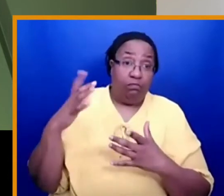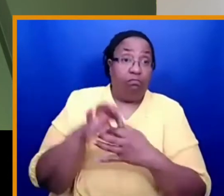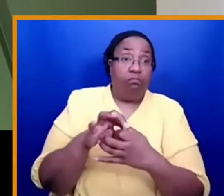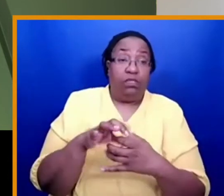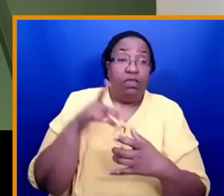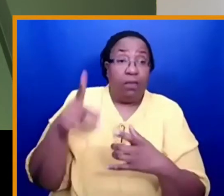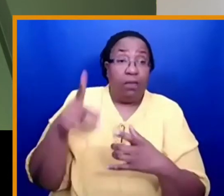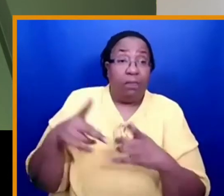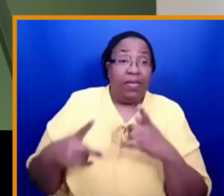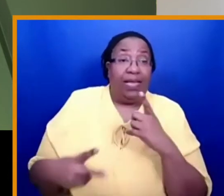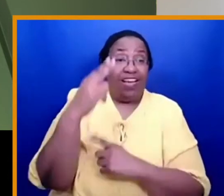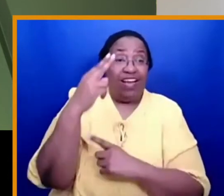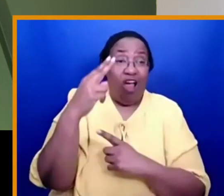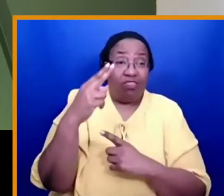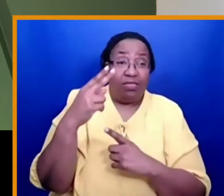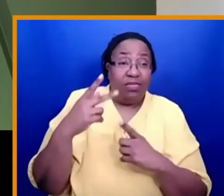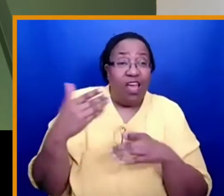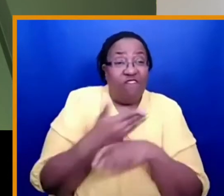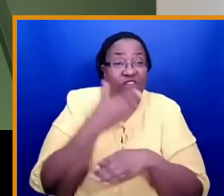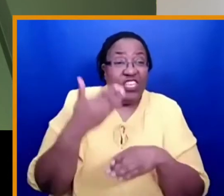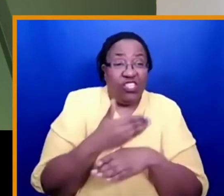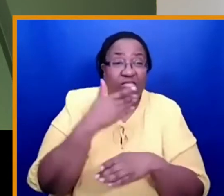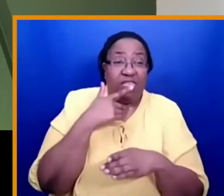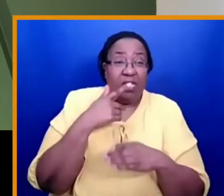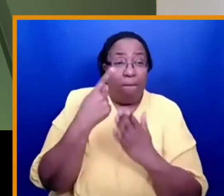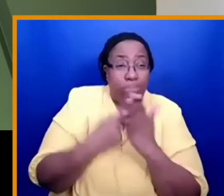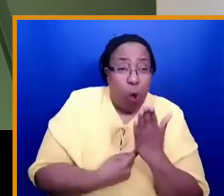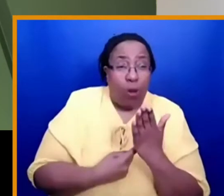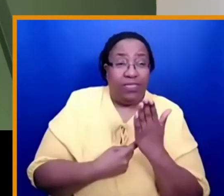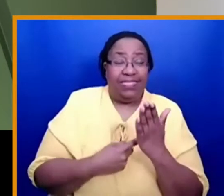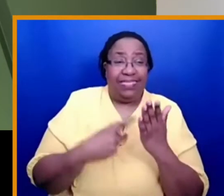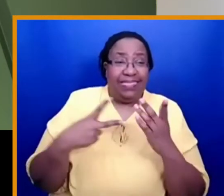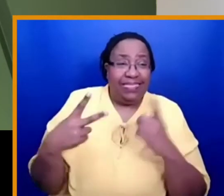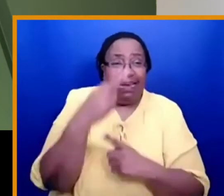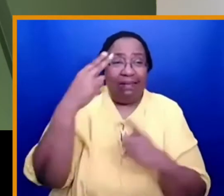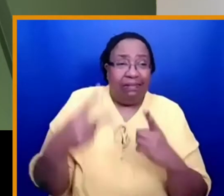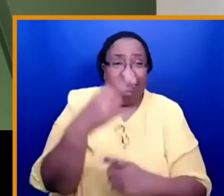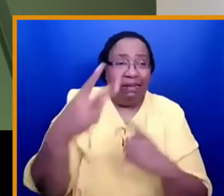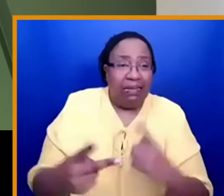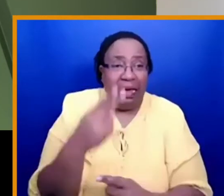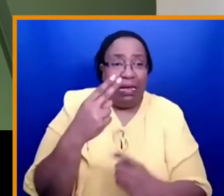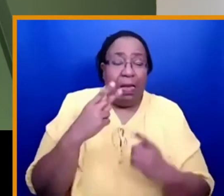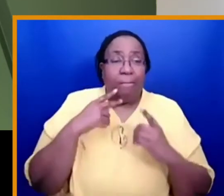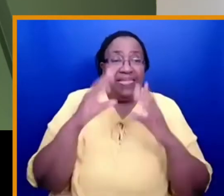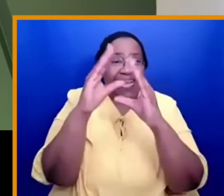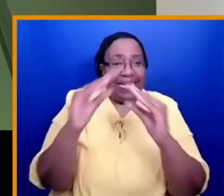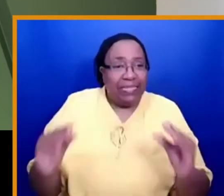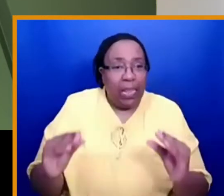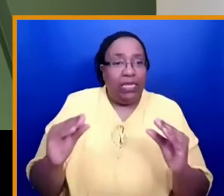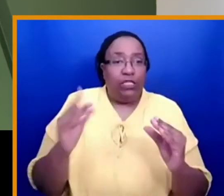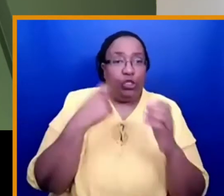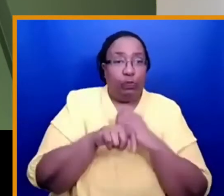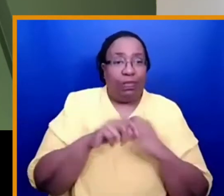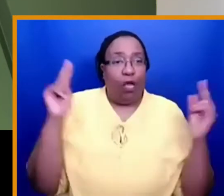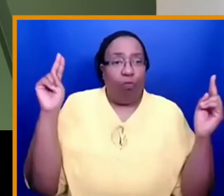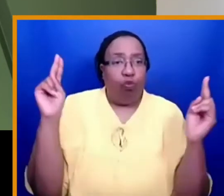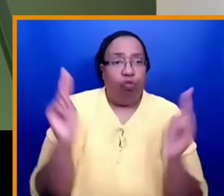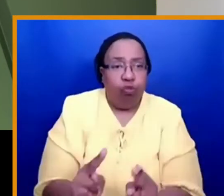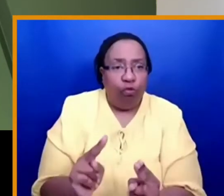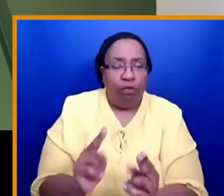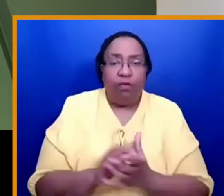after another. They made promises at the last election, but Boris Johnson's government keeps on coming up